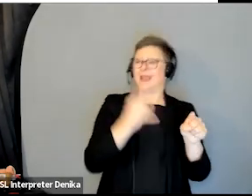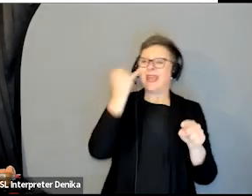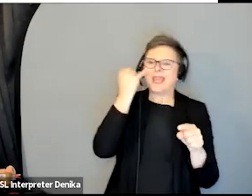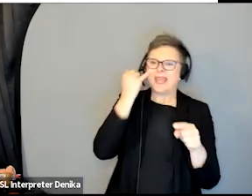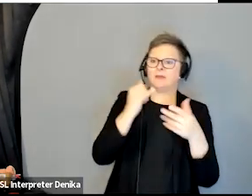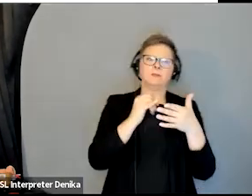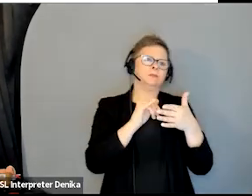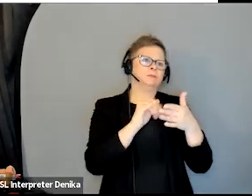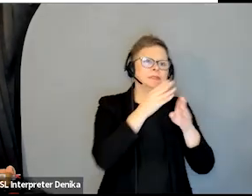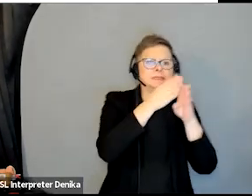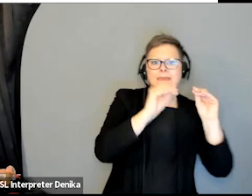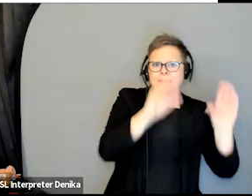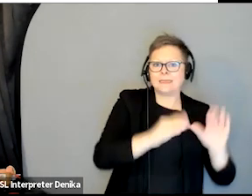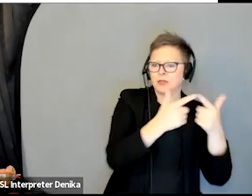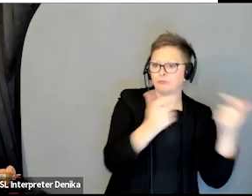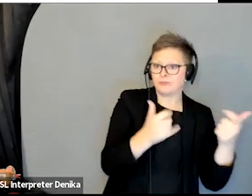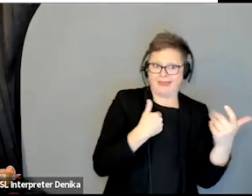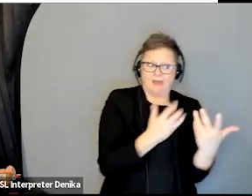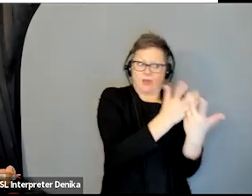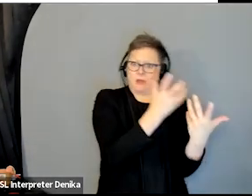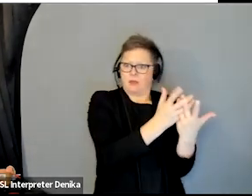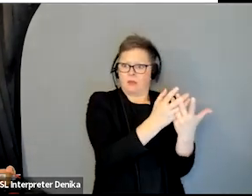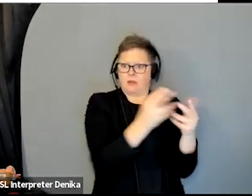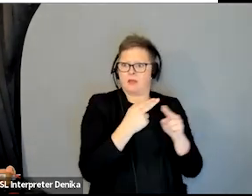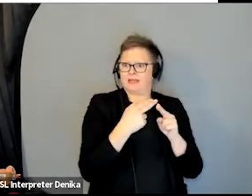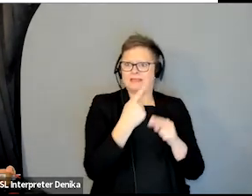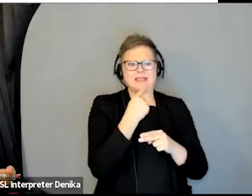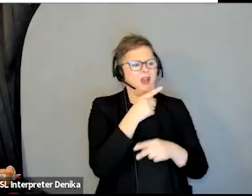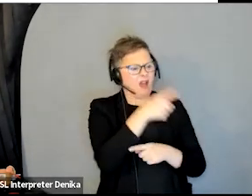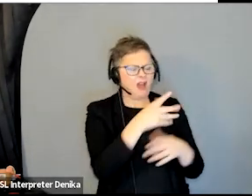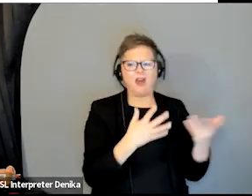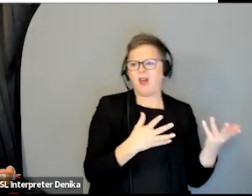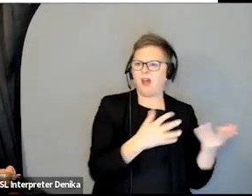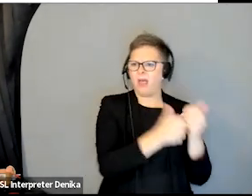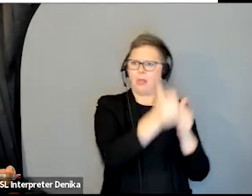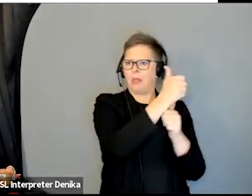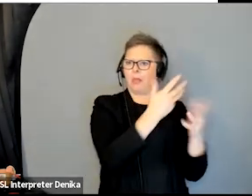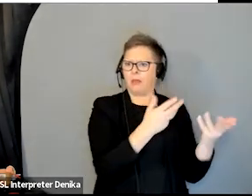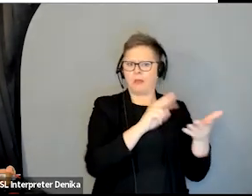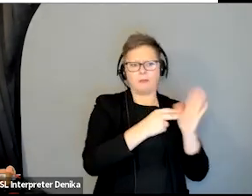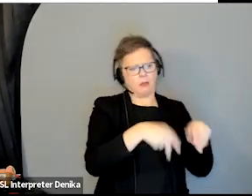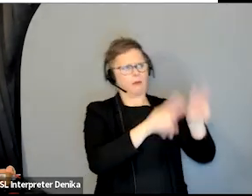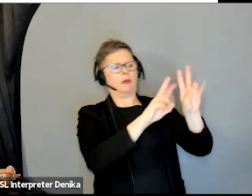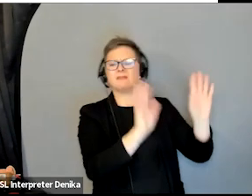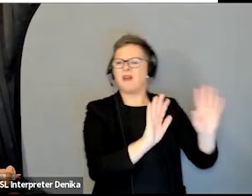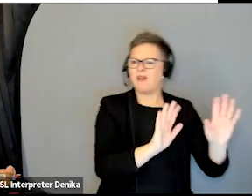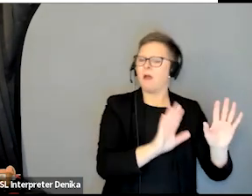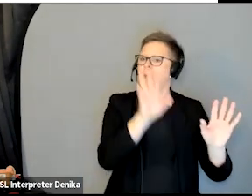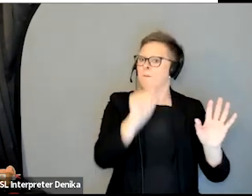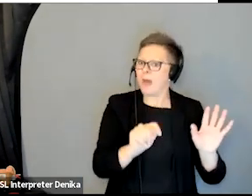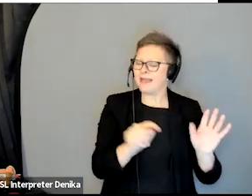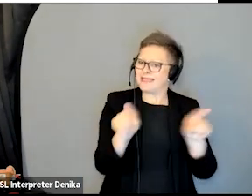provided with adaptive technologies were constantly accused of receiving favorable treatment. But this argument became somewhat obsolete when these